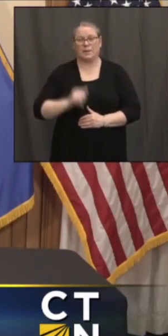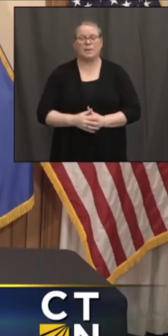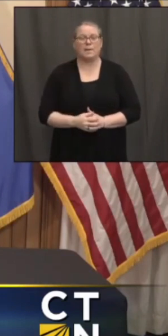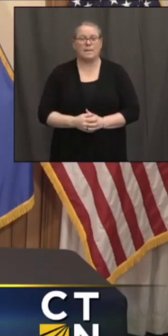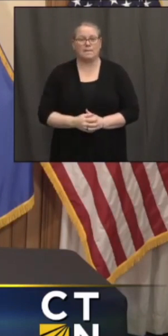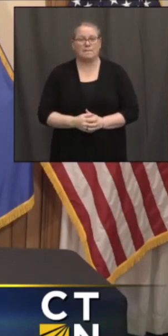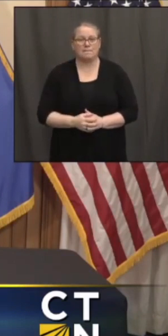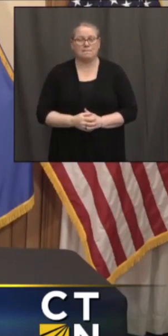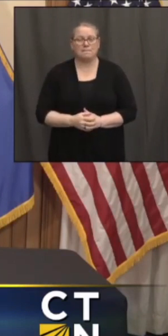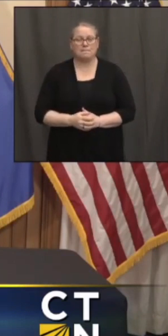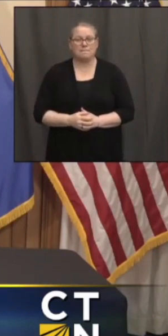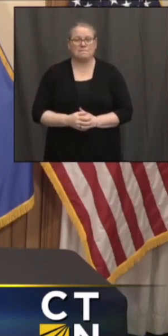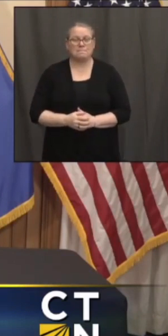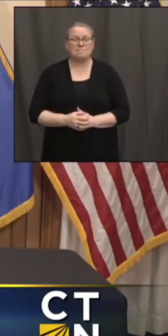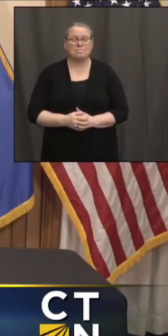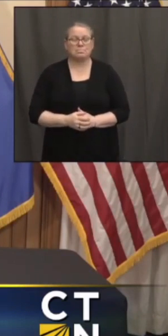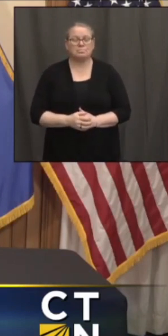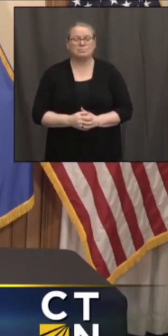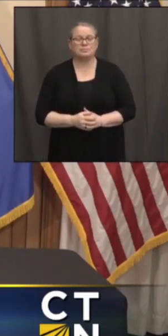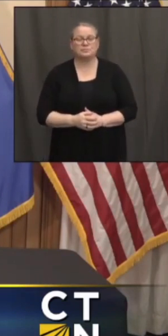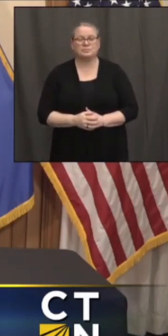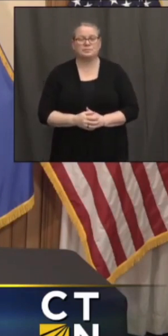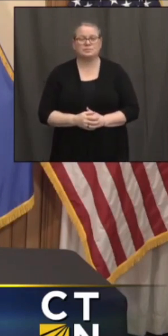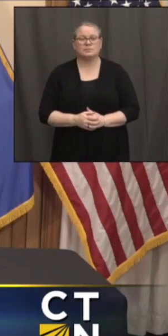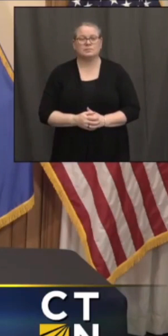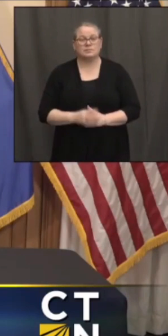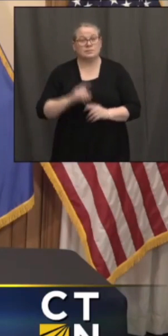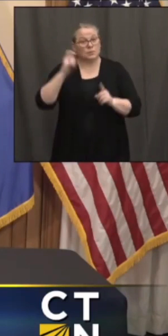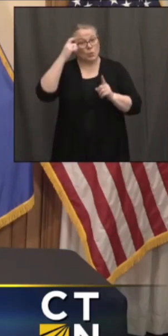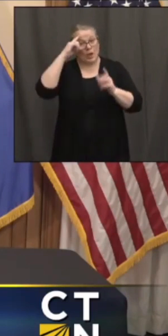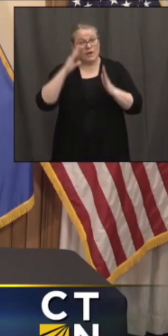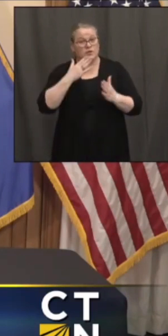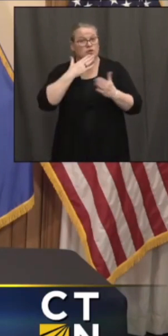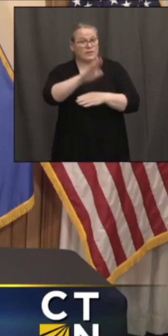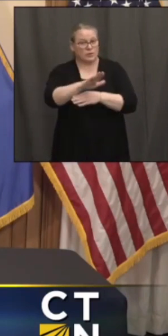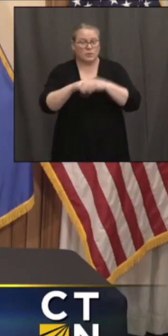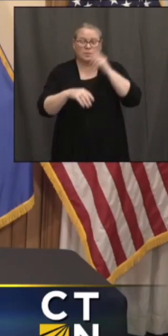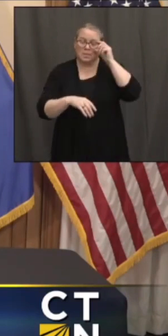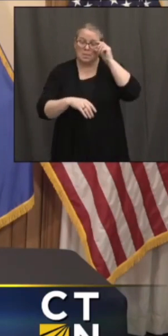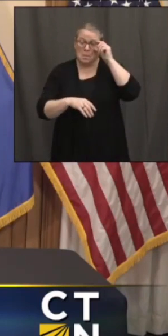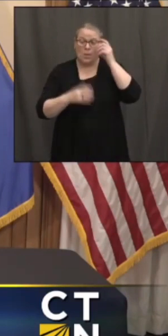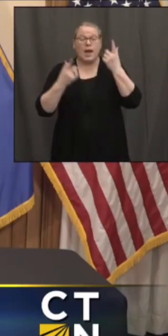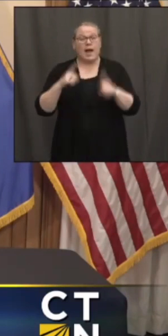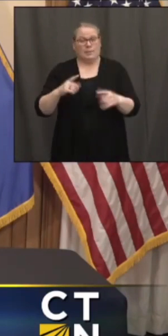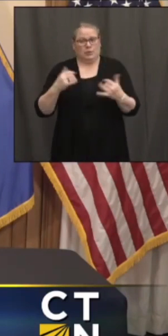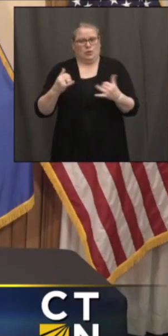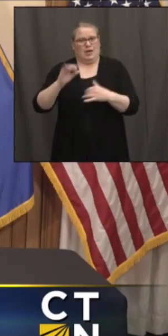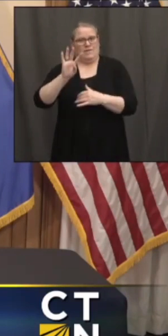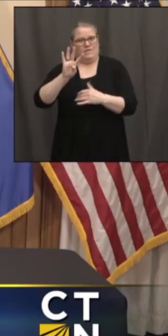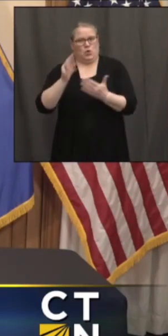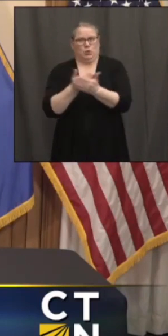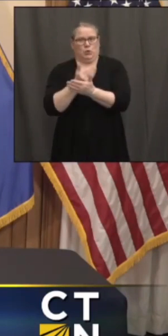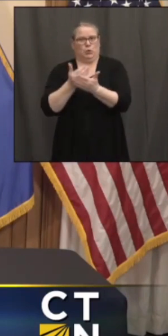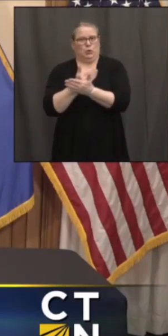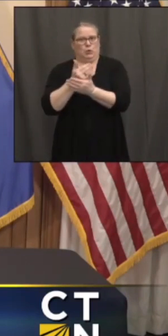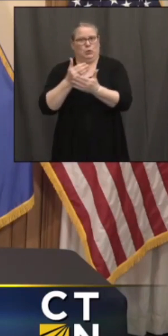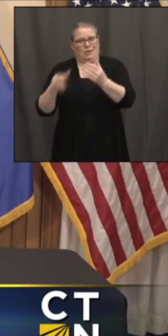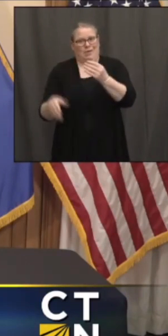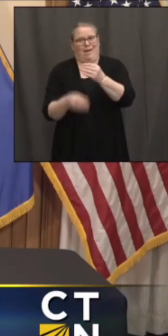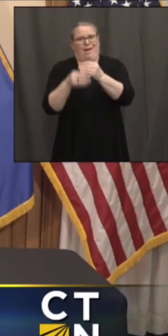Hey, good afternoon, Governor. With the 4 new cases that were announced today, are you at all